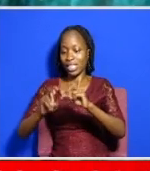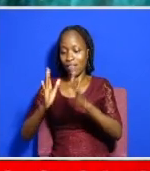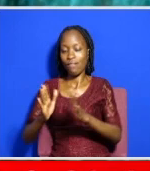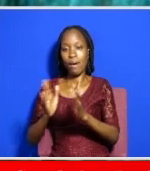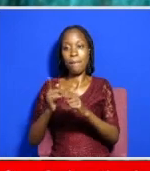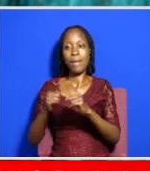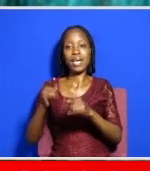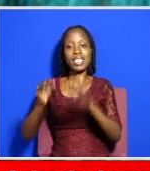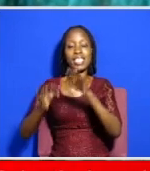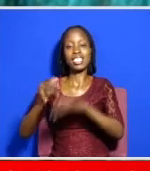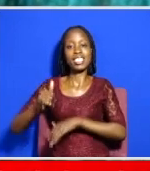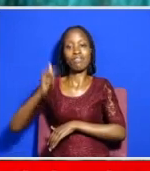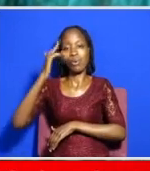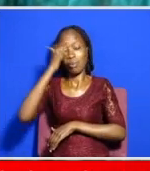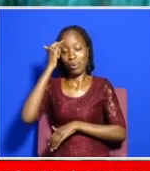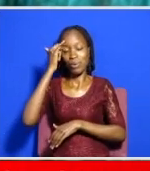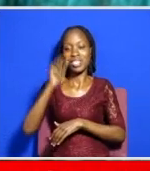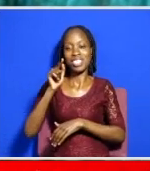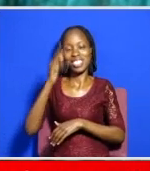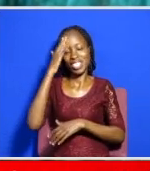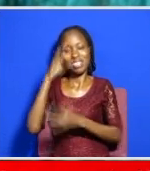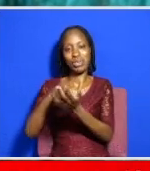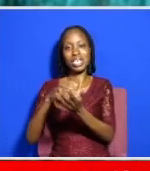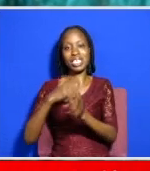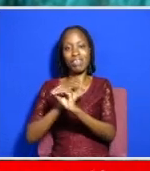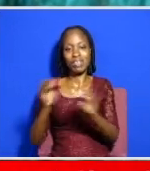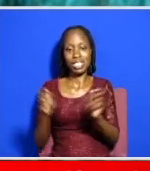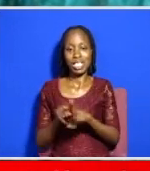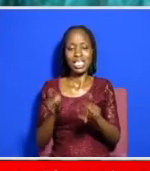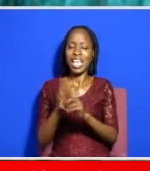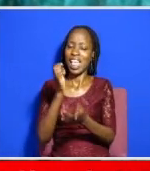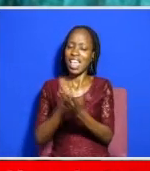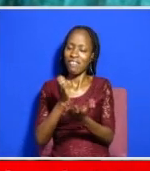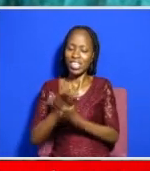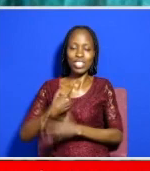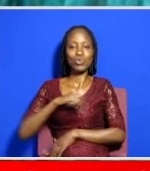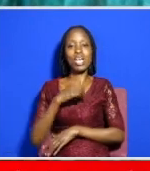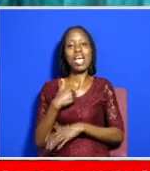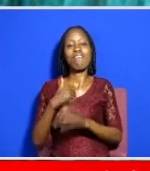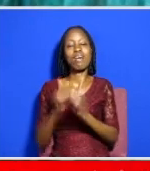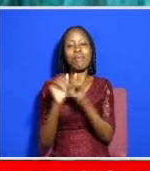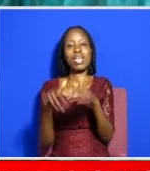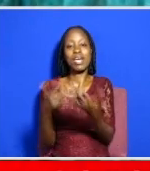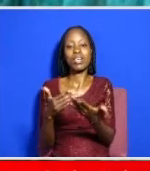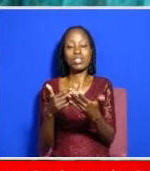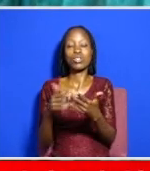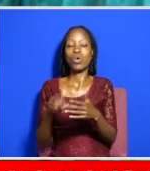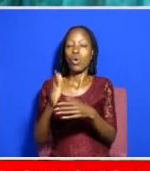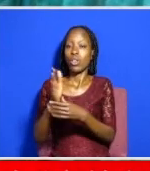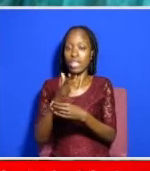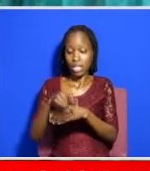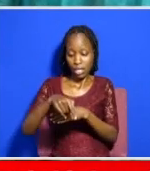kwa sababu anajua there is no case. Na evidence tuko nayo vile ilifanyika. So 2:15 on